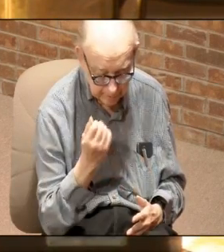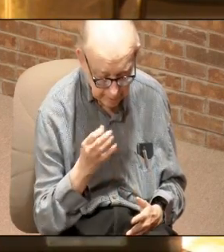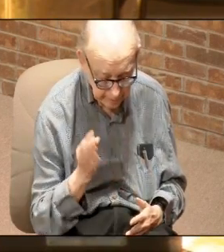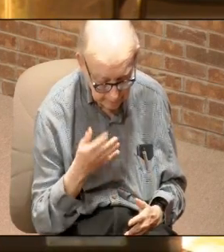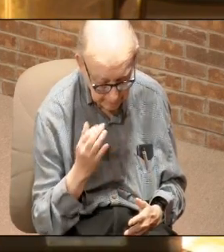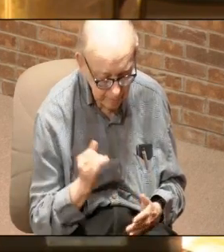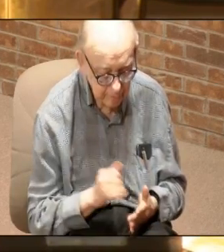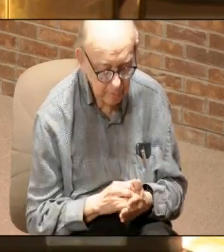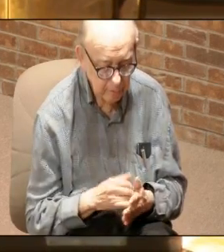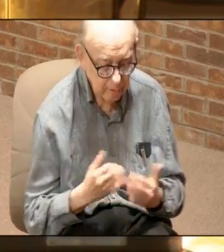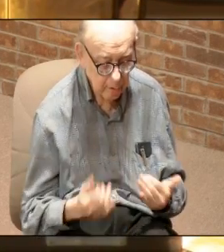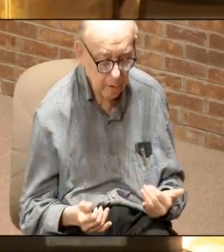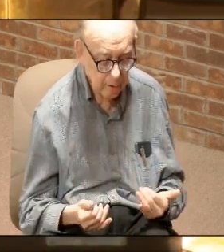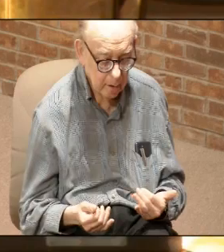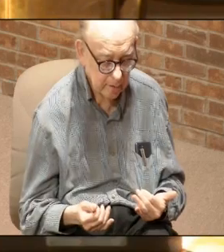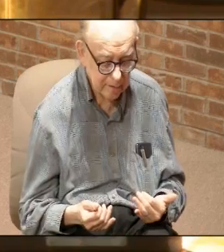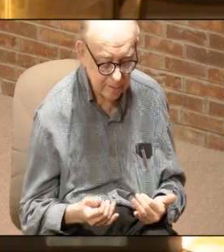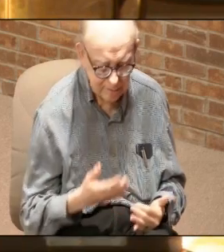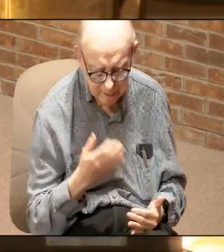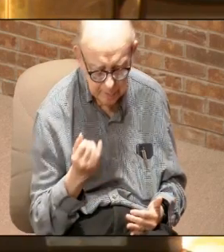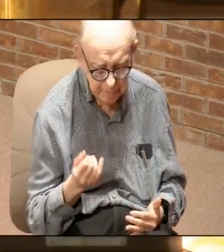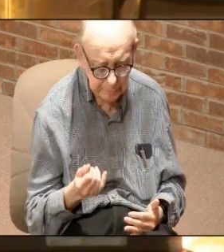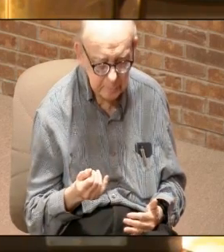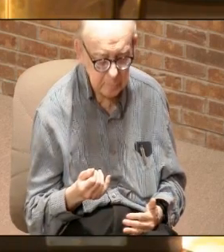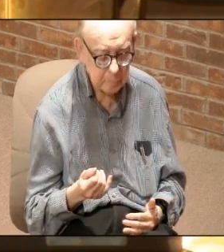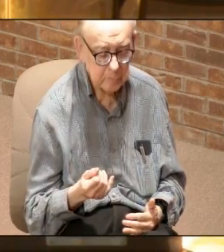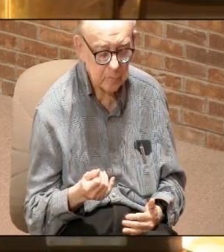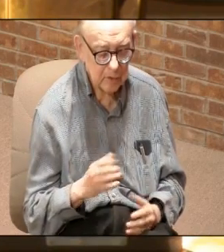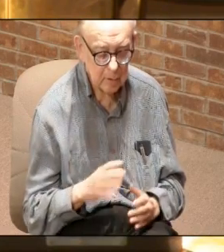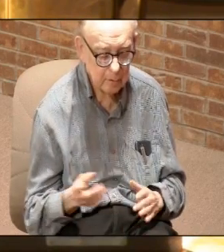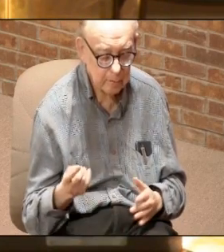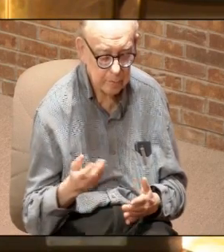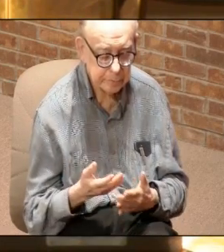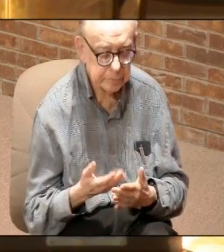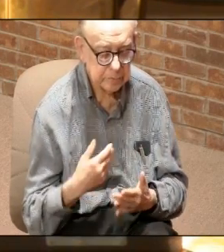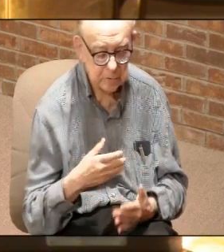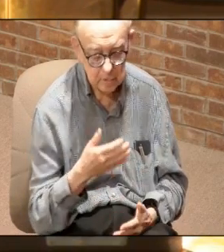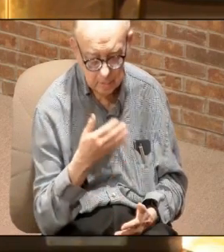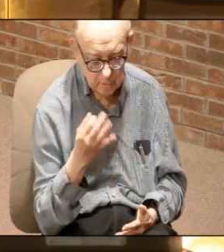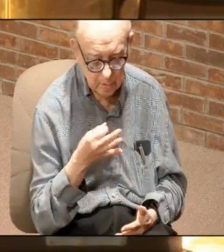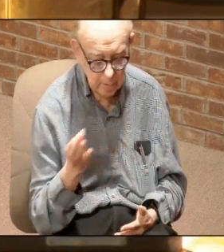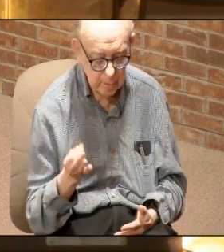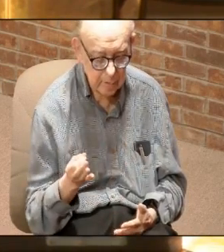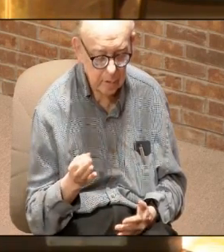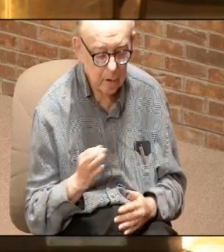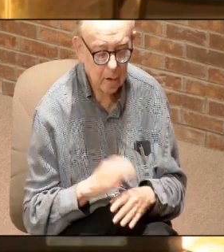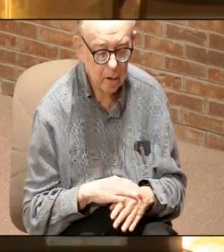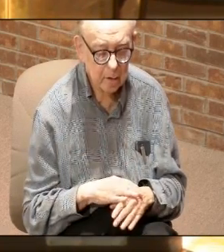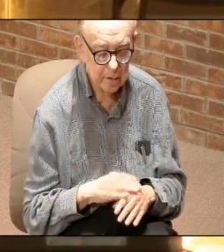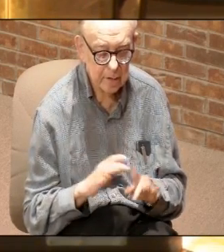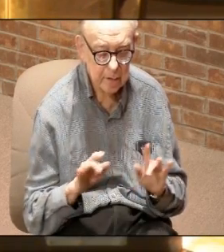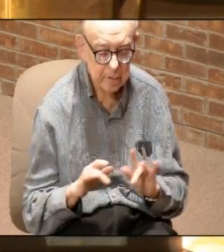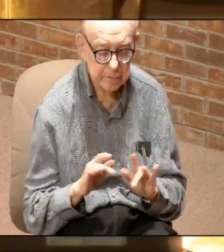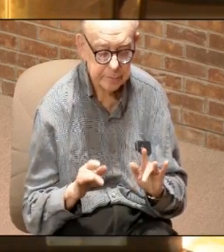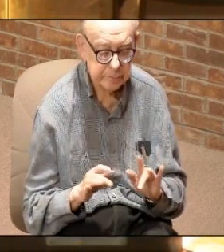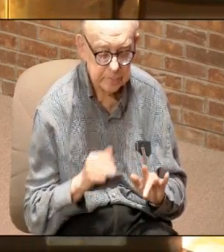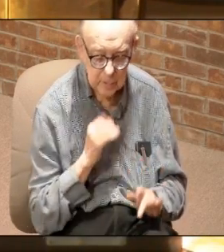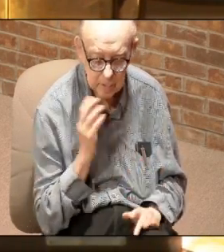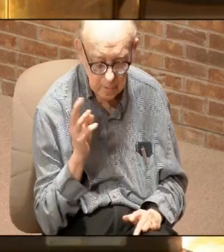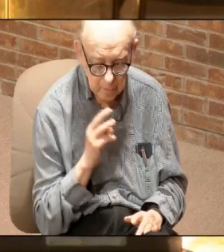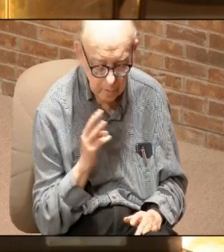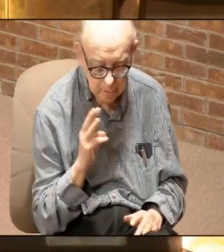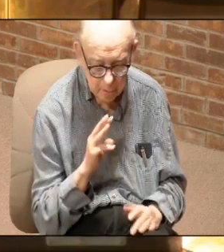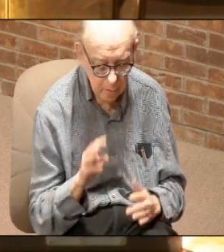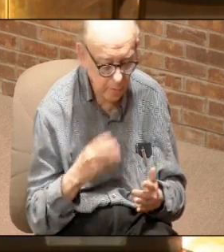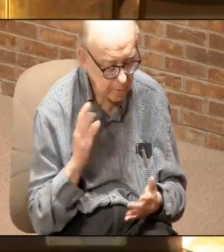that. Now it's gotten a little bit better because they do a lot of their Black Friday specials online. So I don't have to worry about all